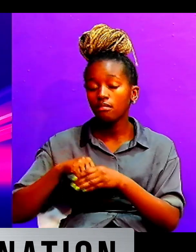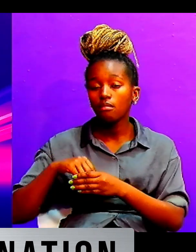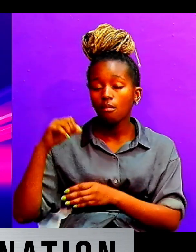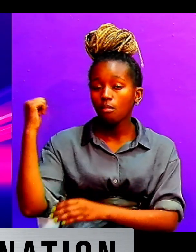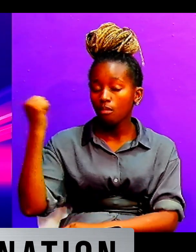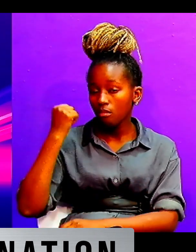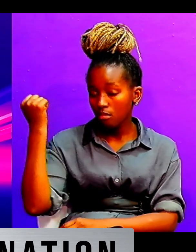climate. Right.